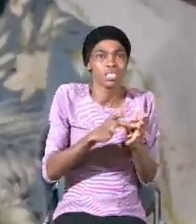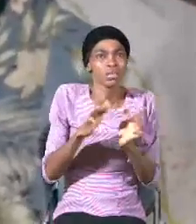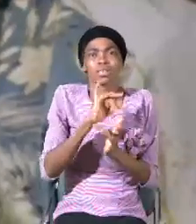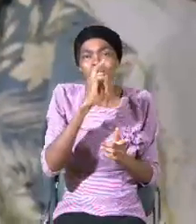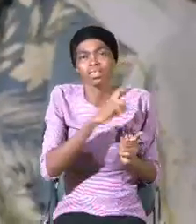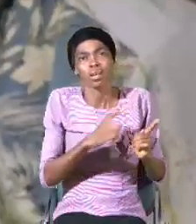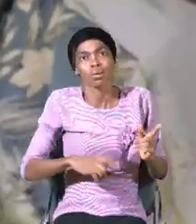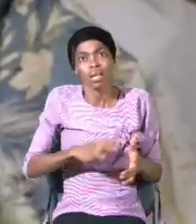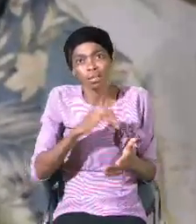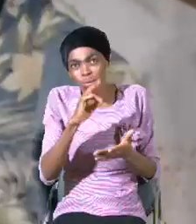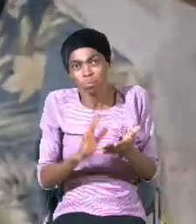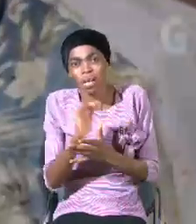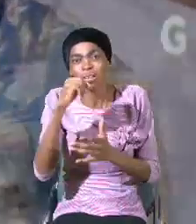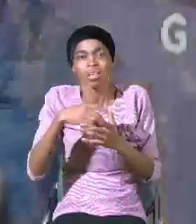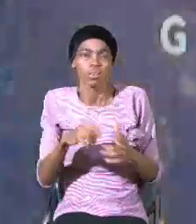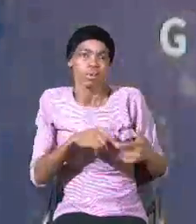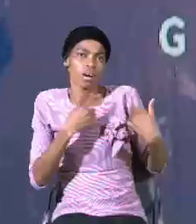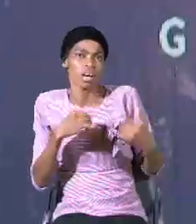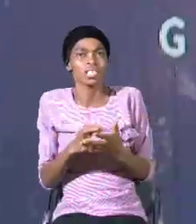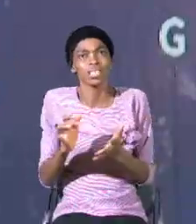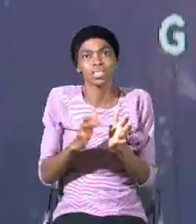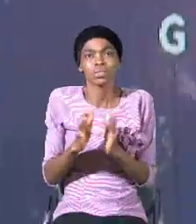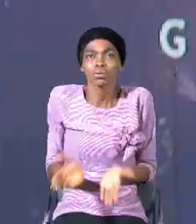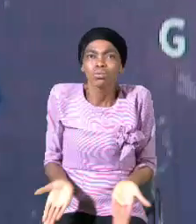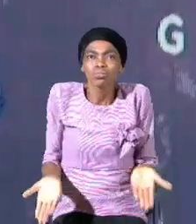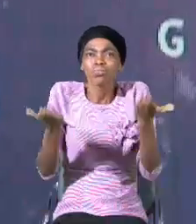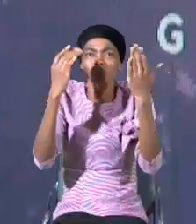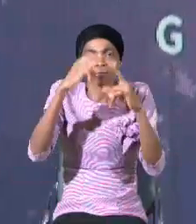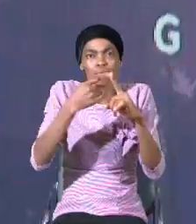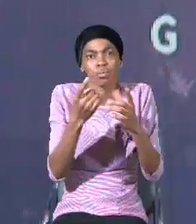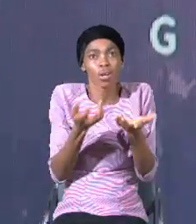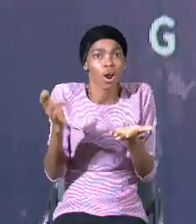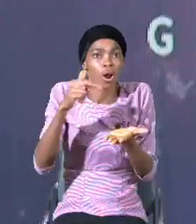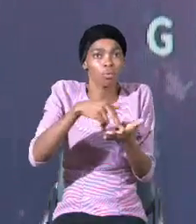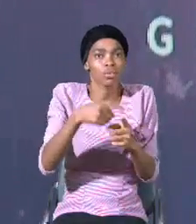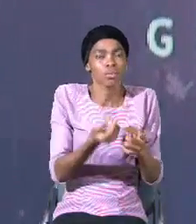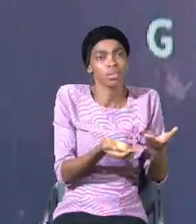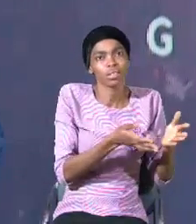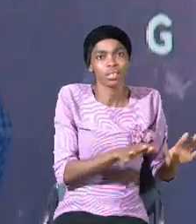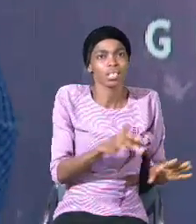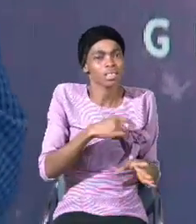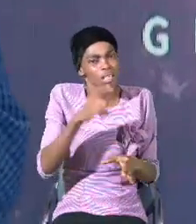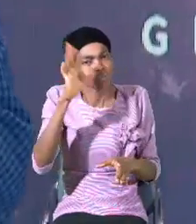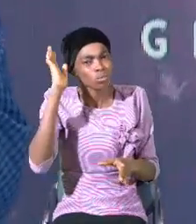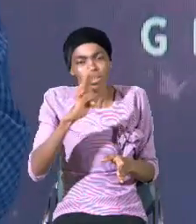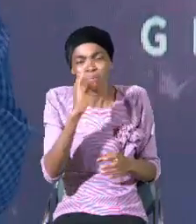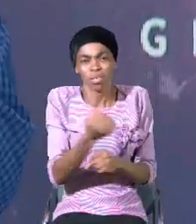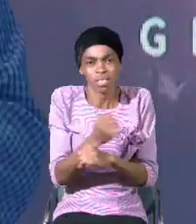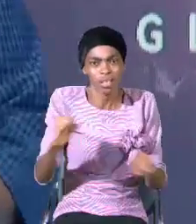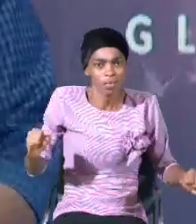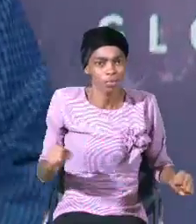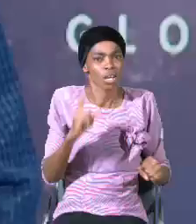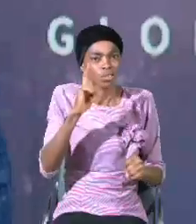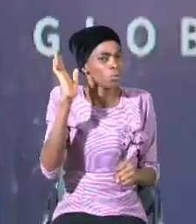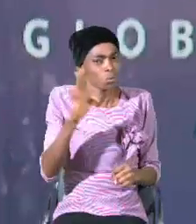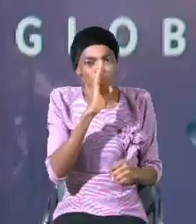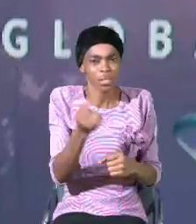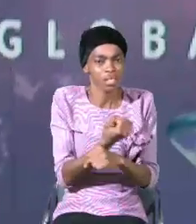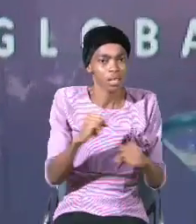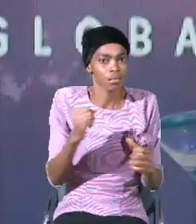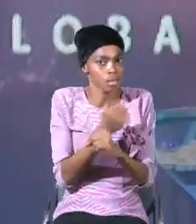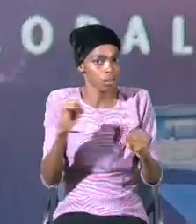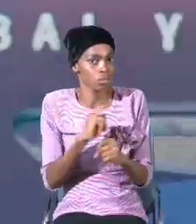in your heart that Jesus rose from the dead, he says, thou shalt be saved. You will be saved. Salvation